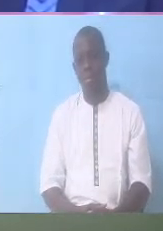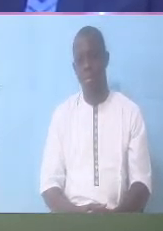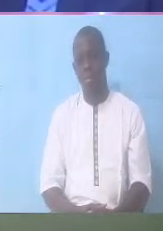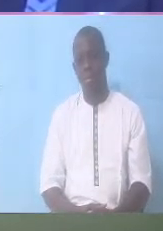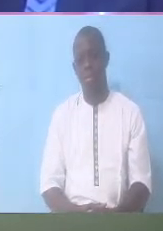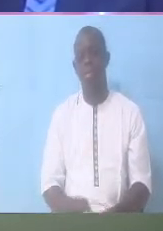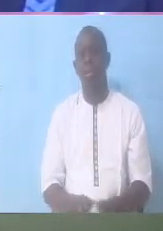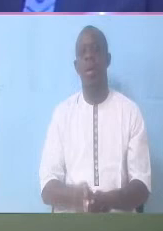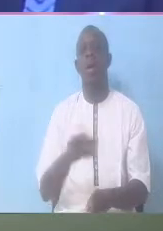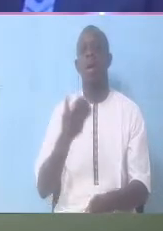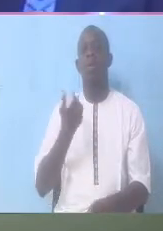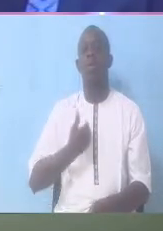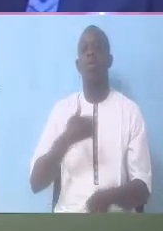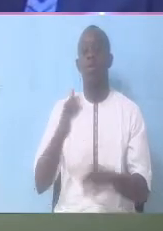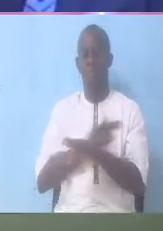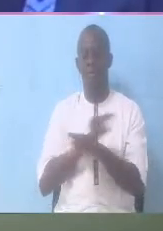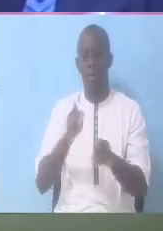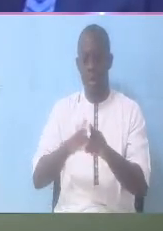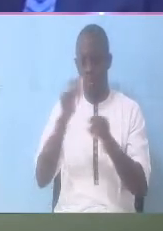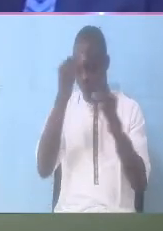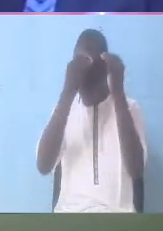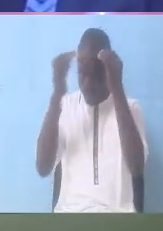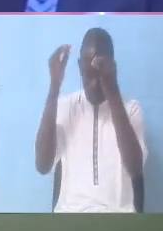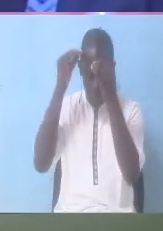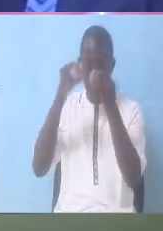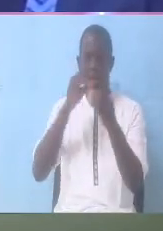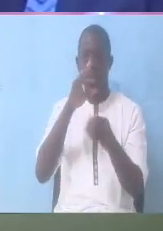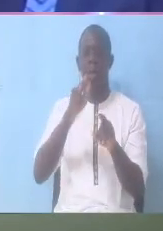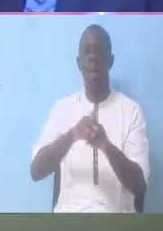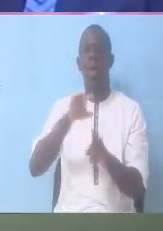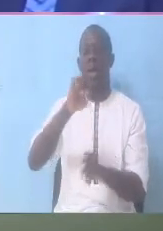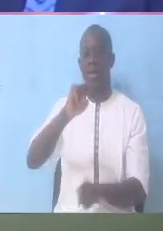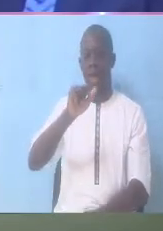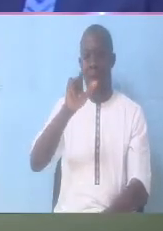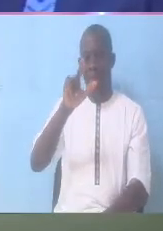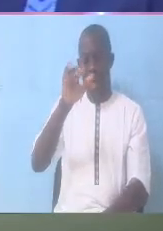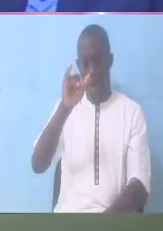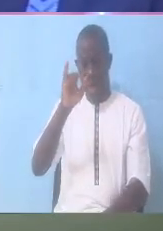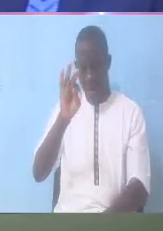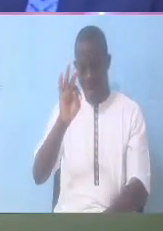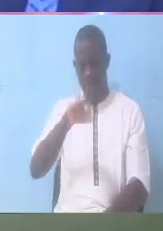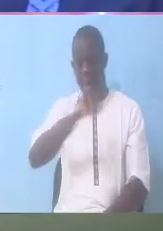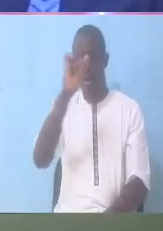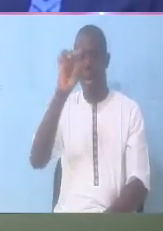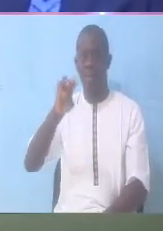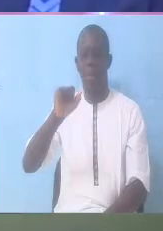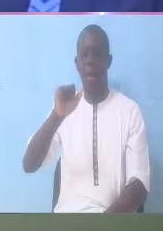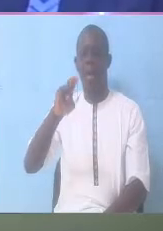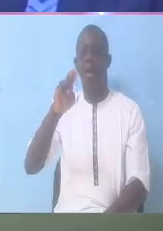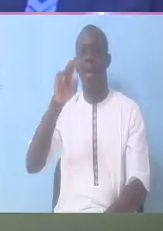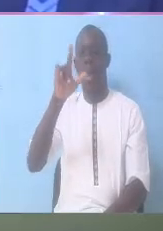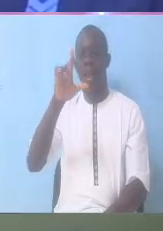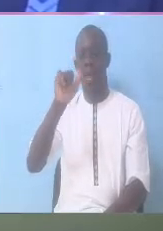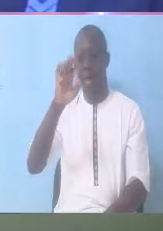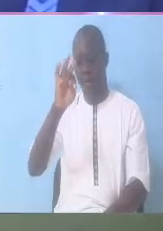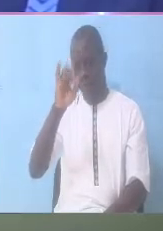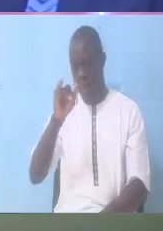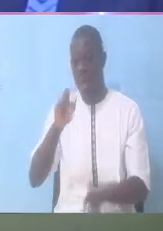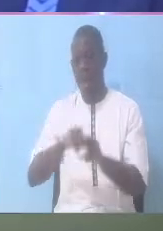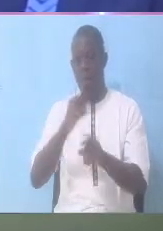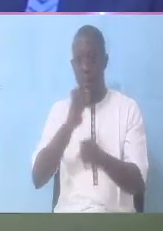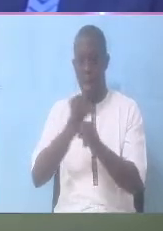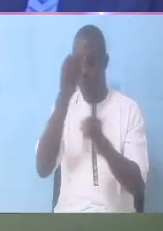Salif Kaur. That's why the confusion started. Salif Kaur and Manlafi Kaur bari be Salif le fokanum wole lunyoto